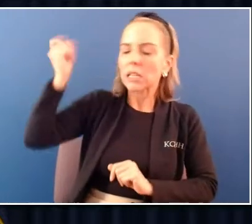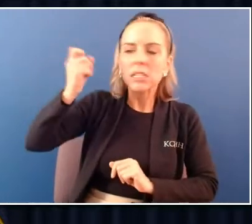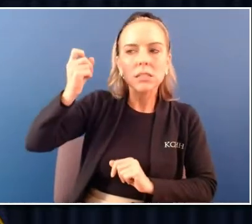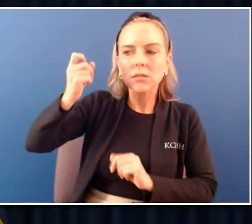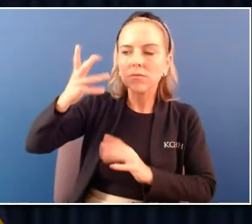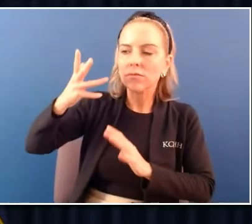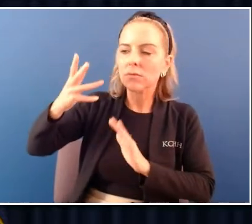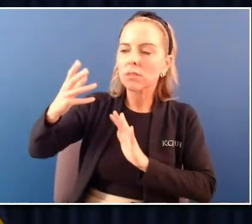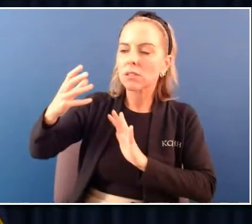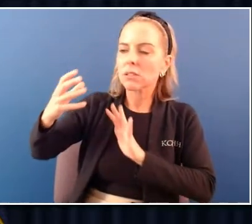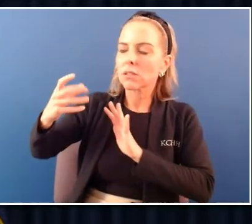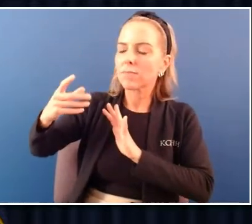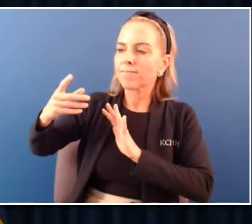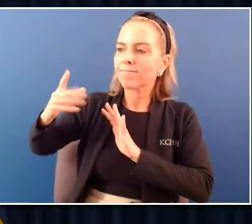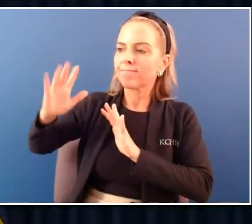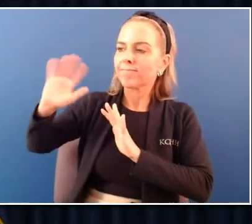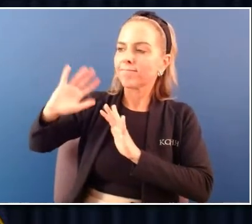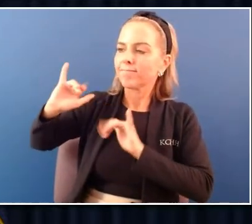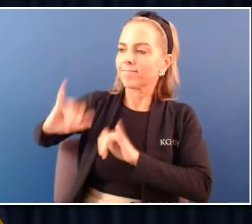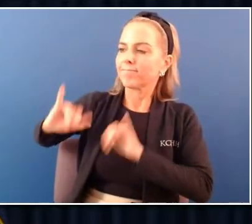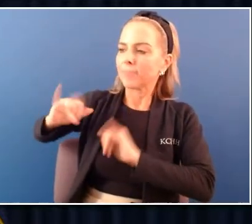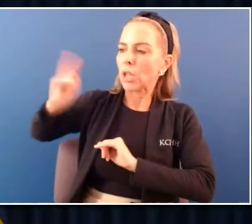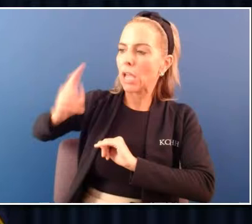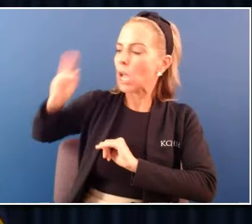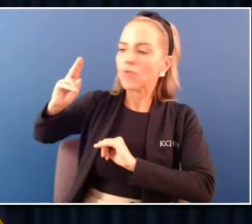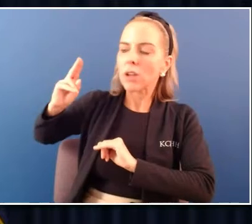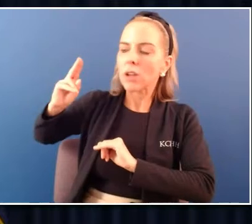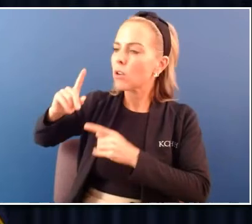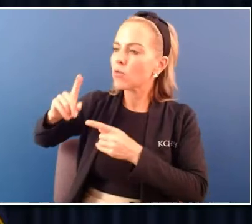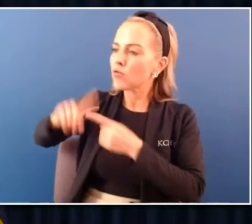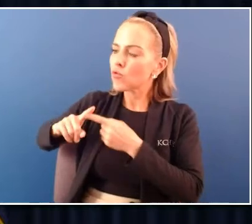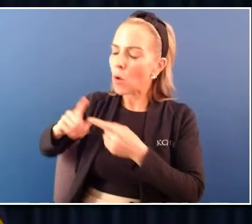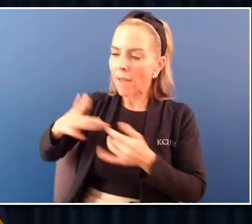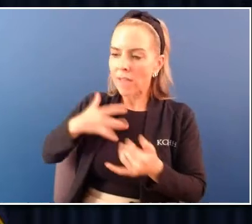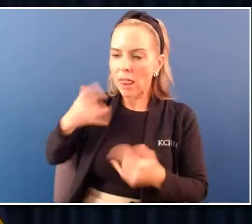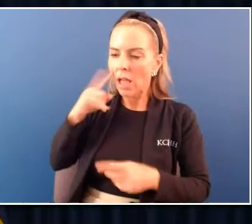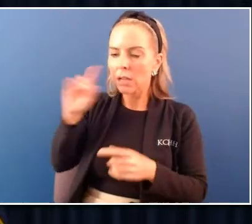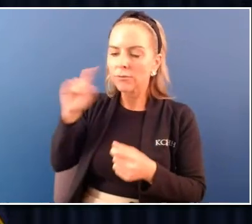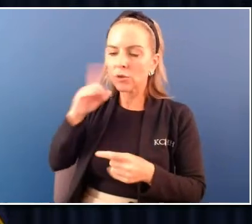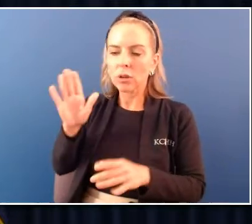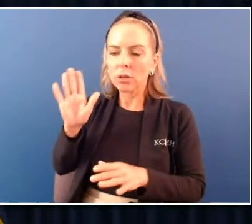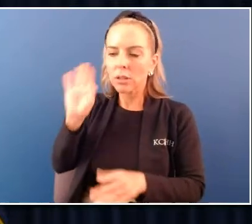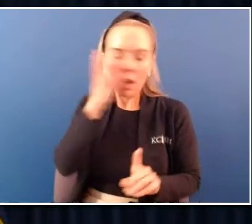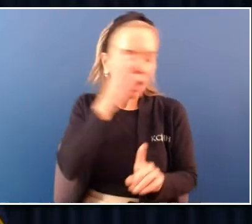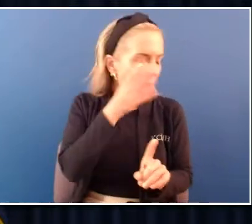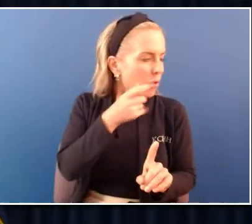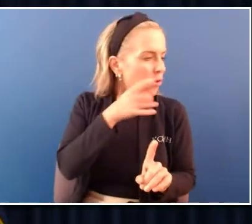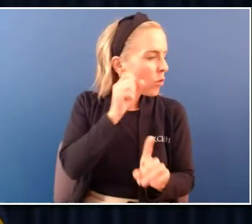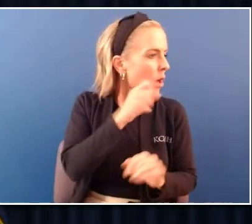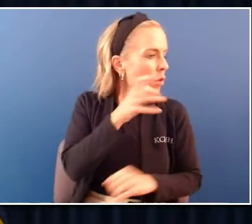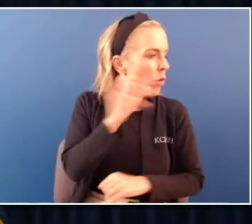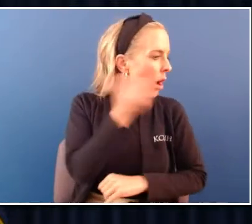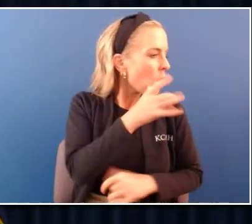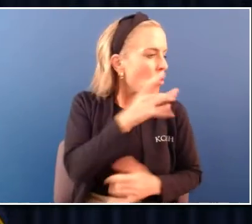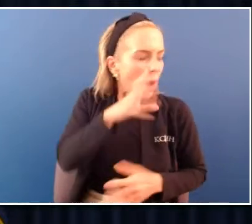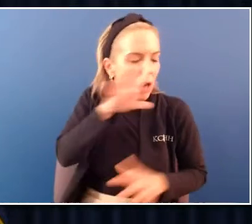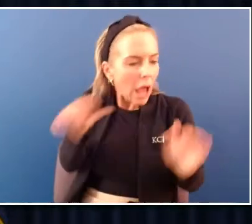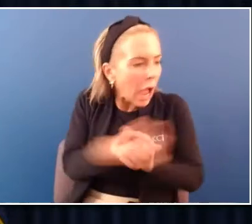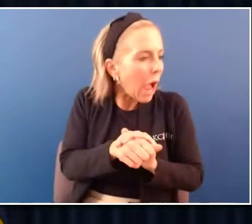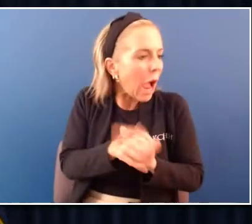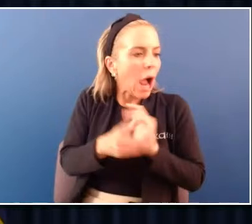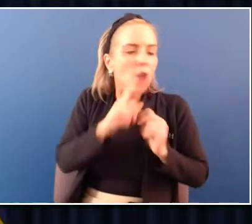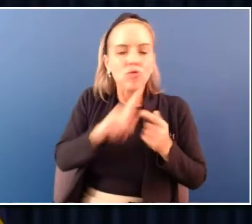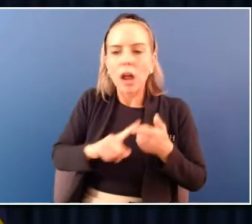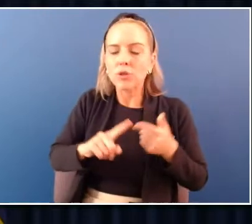our history, we must do it straight on without turning away. We cannot hide from our history. We cannot try to bury it,